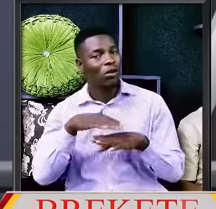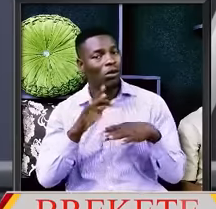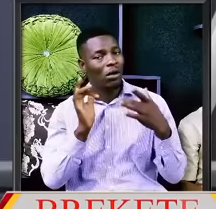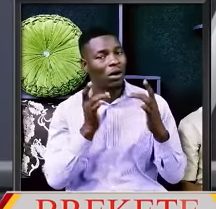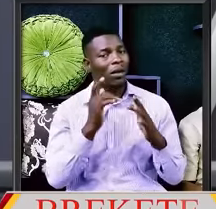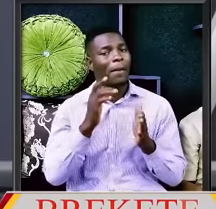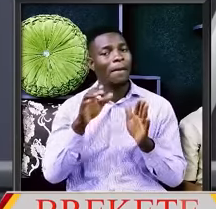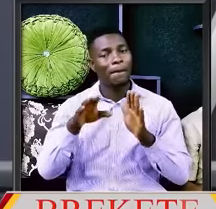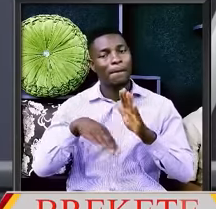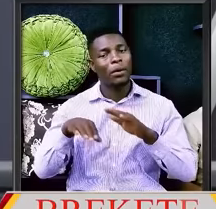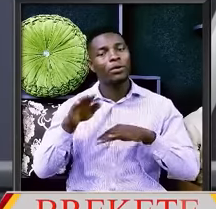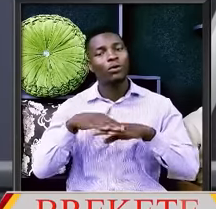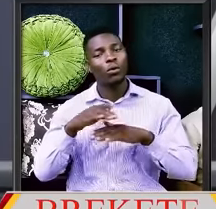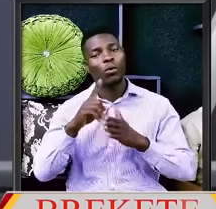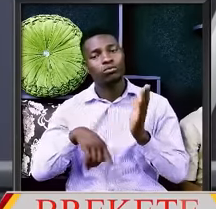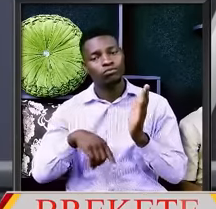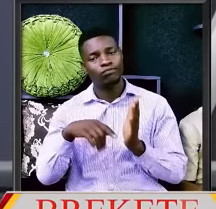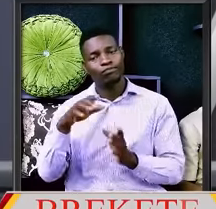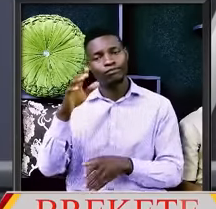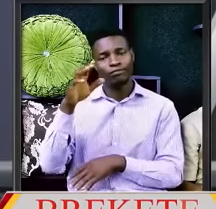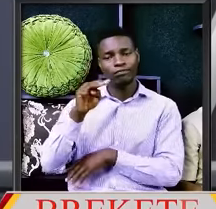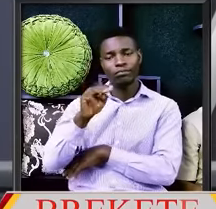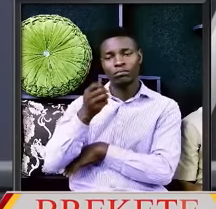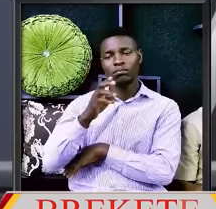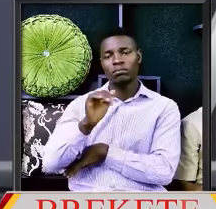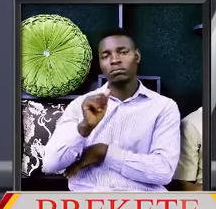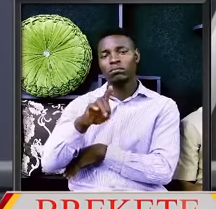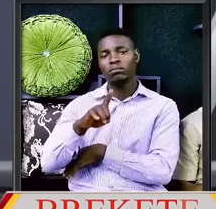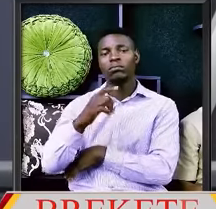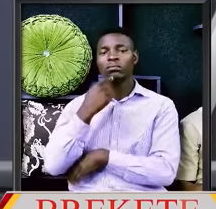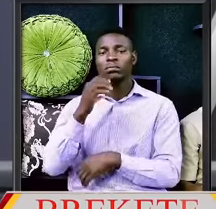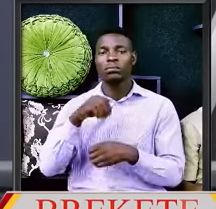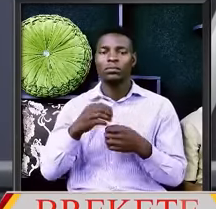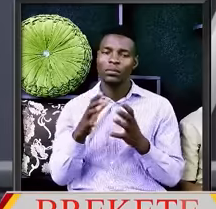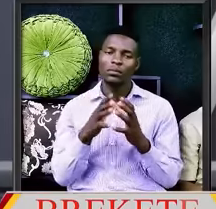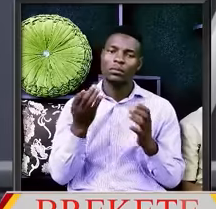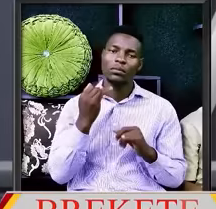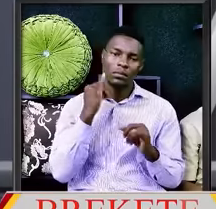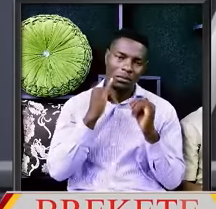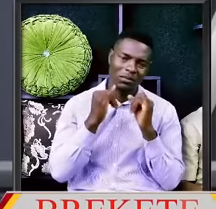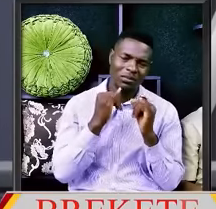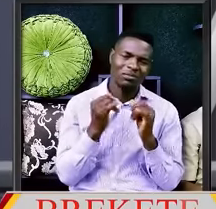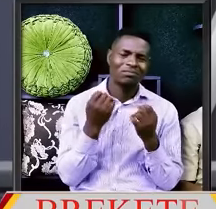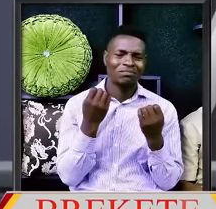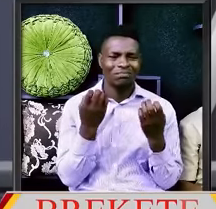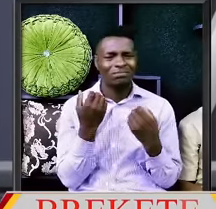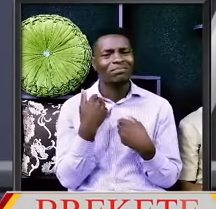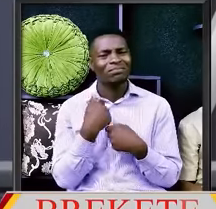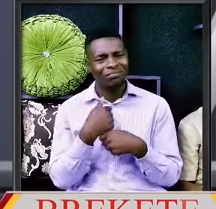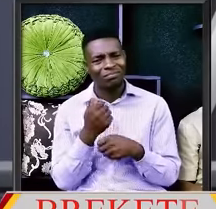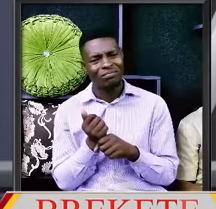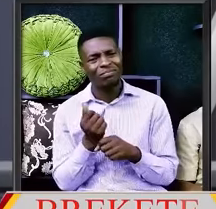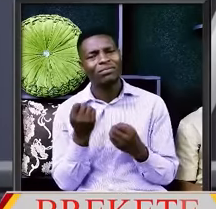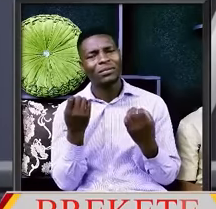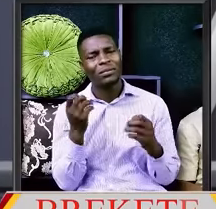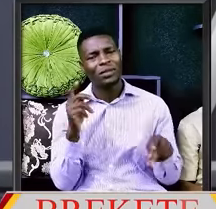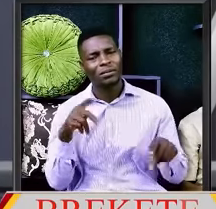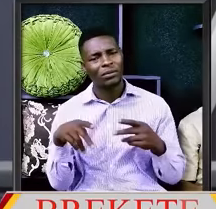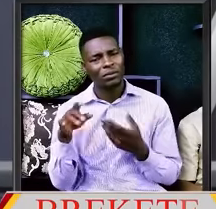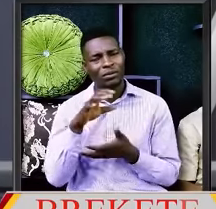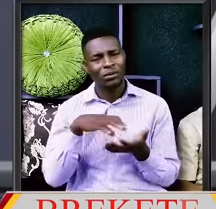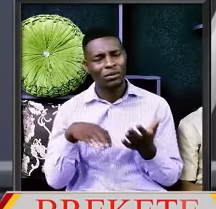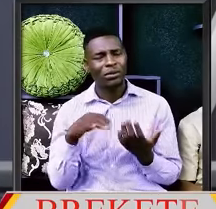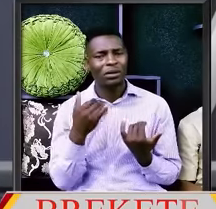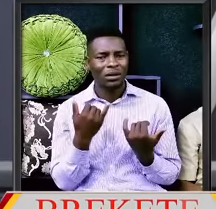different interview, and it makes a lot of people to draw a lot of conclusion. And so now,